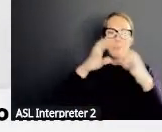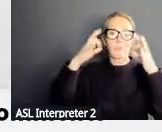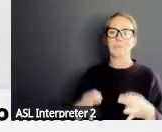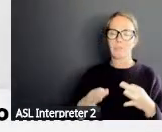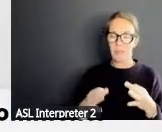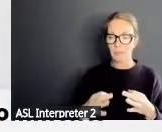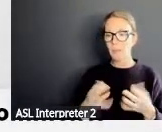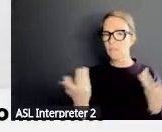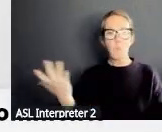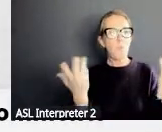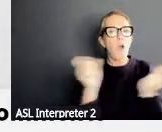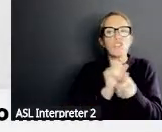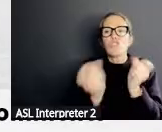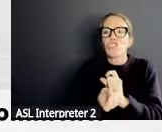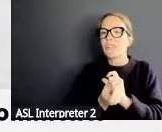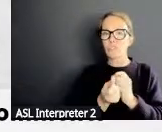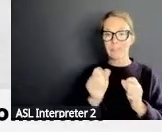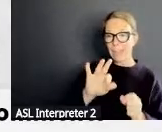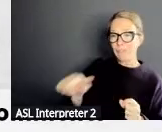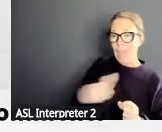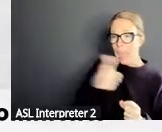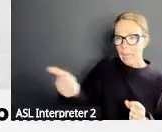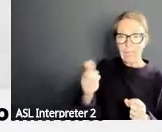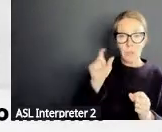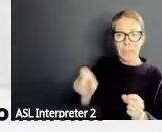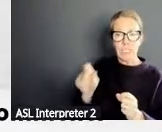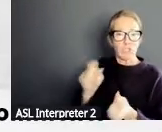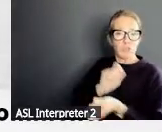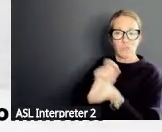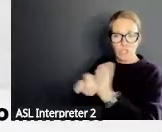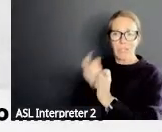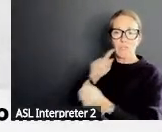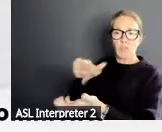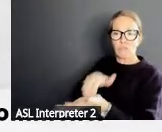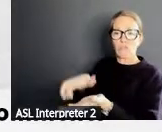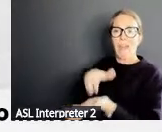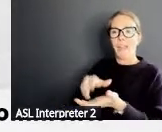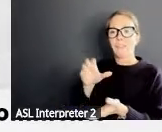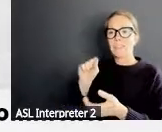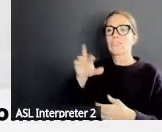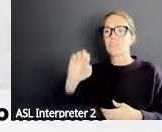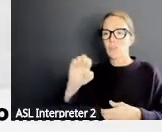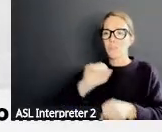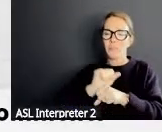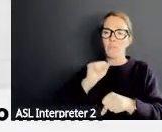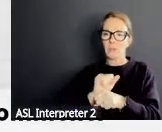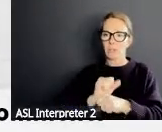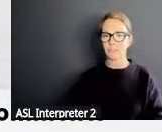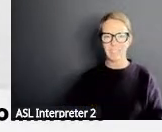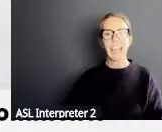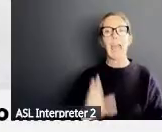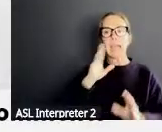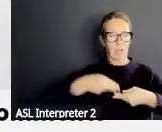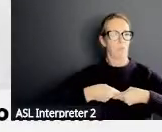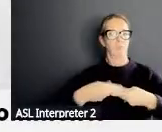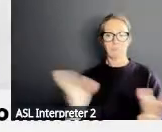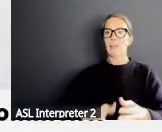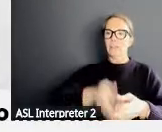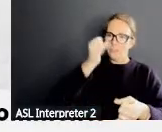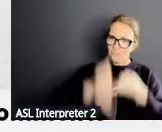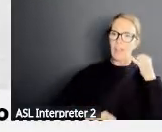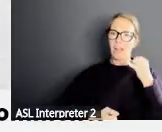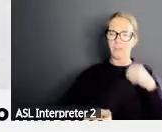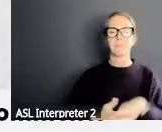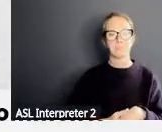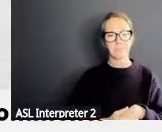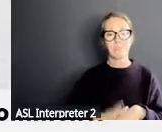what changes, if any, need to be made to the draft scope of work and will issue the final scope of work. It will be the